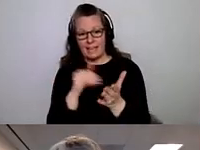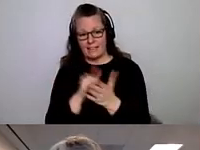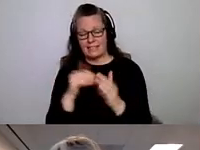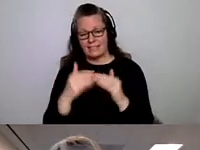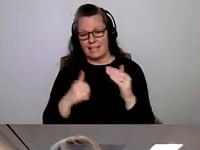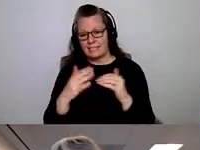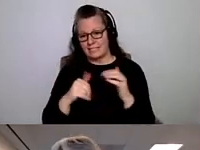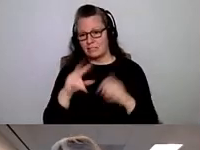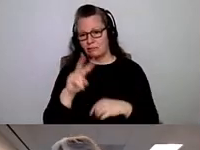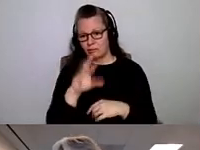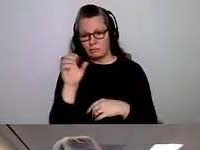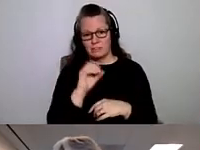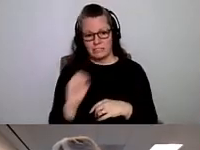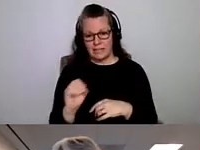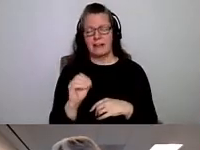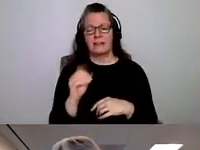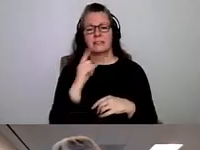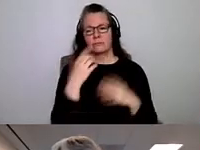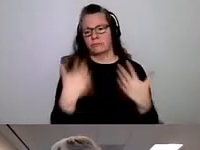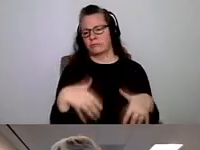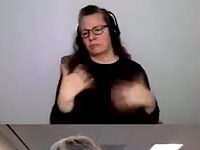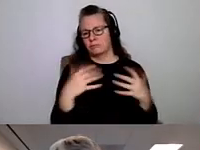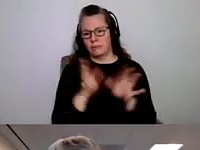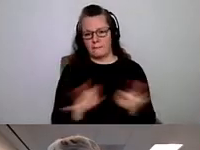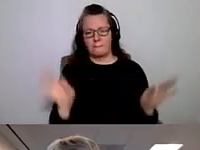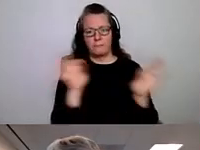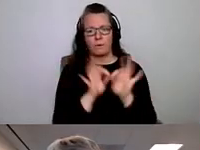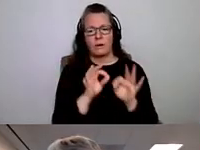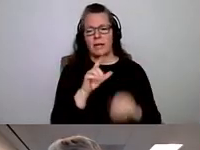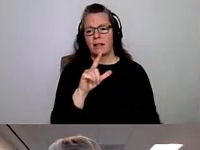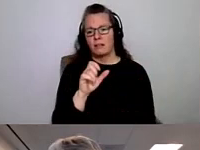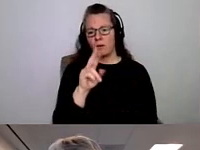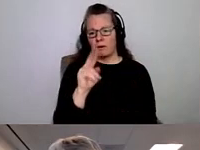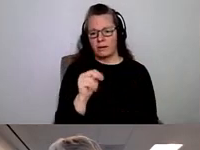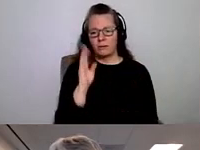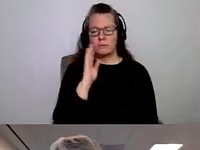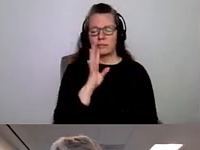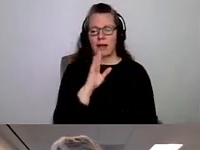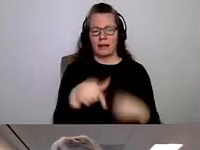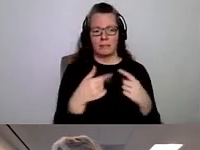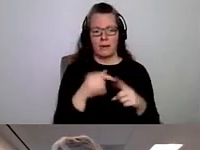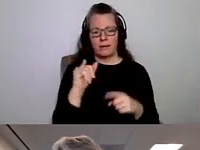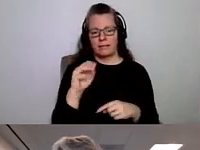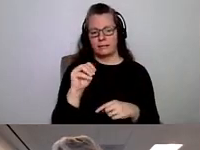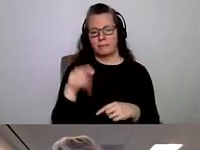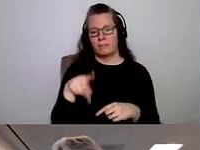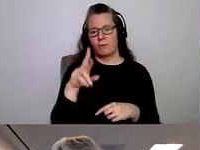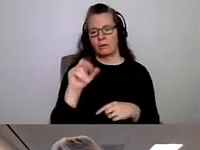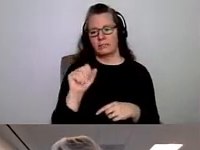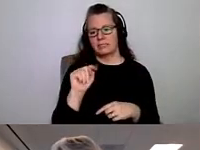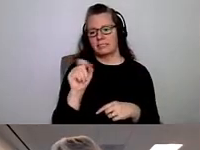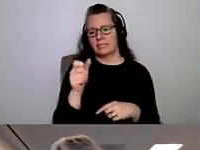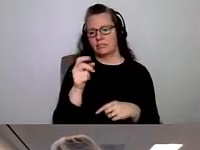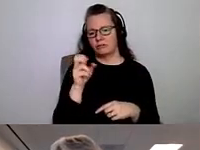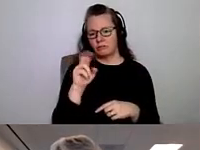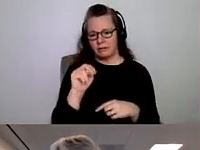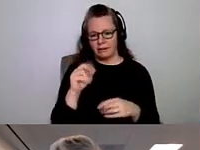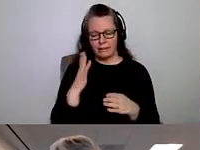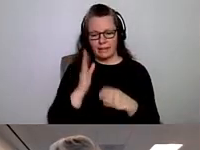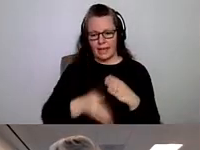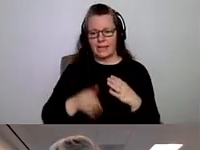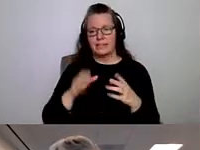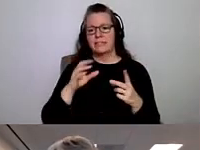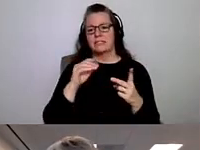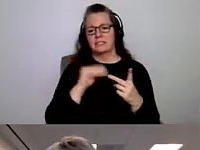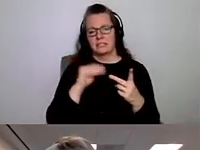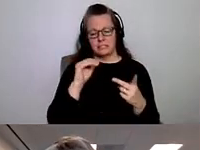rising healthcare costs. So important. And then Lauren's going to talk about importation at the end. Dr. Jerry Anderson is going to talk about spread pricing,